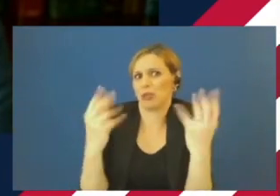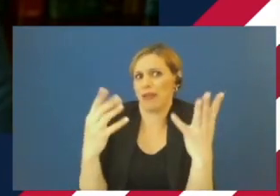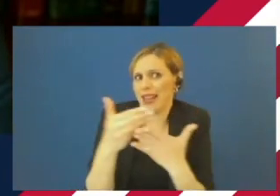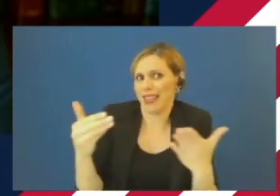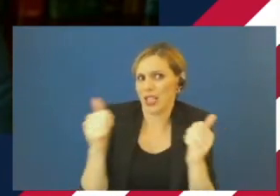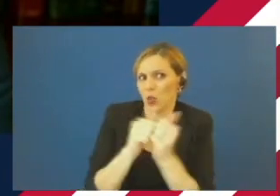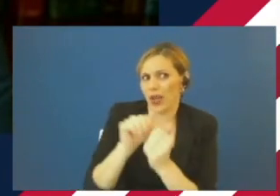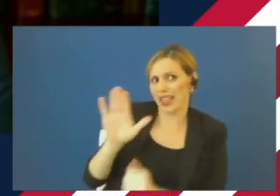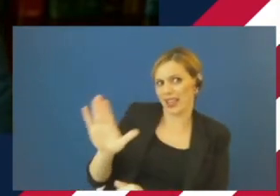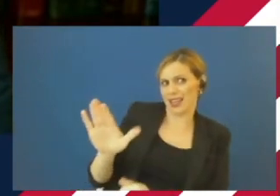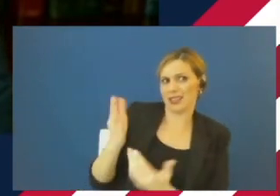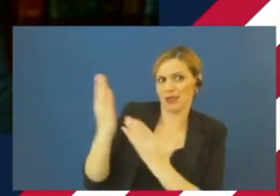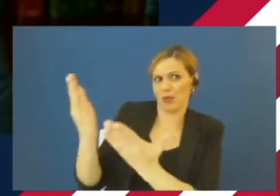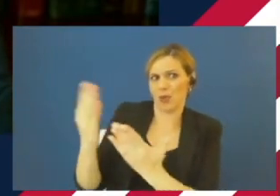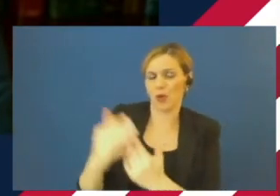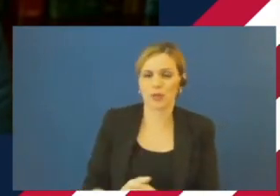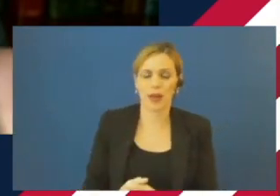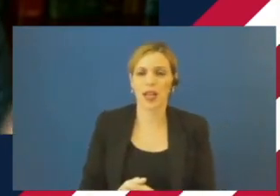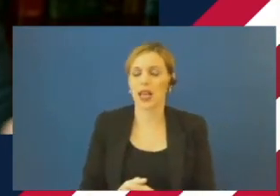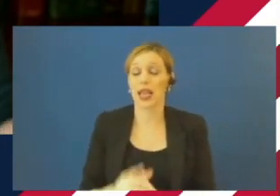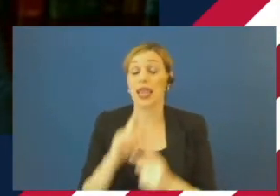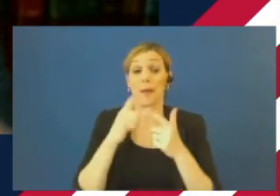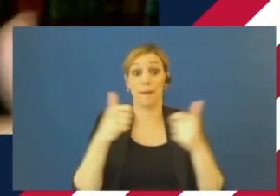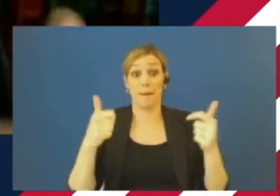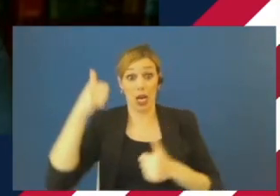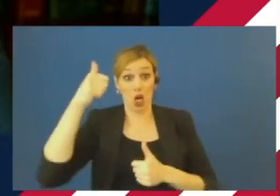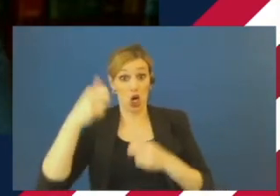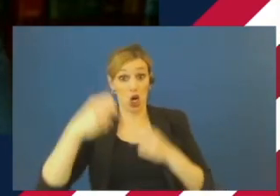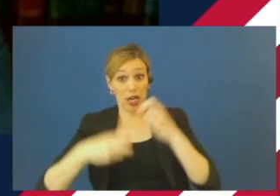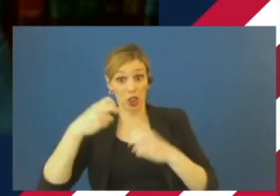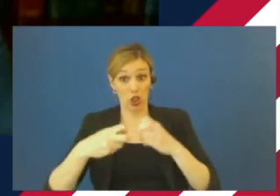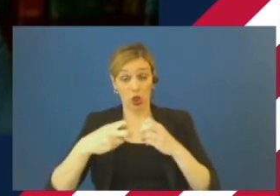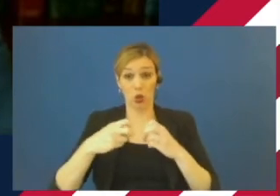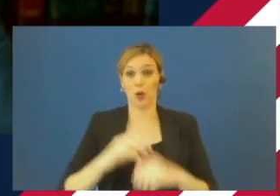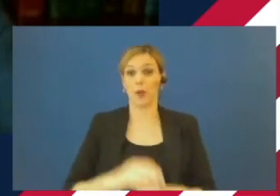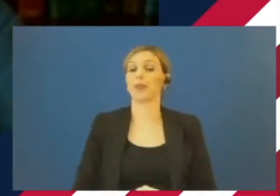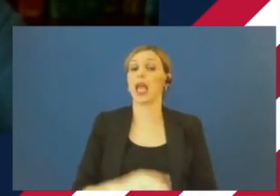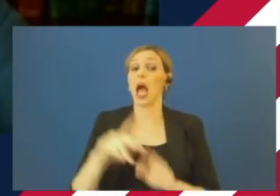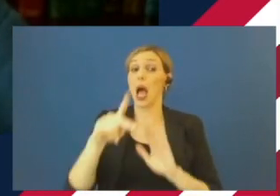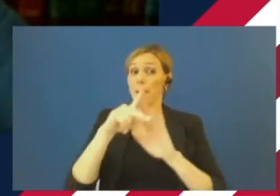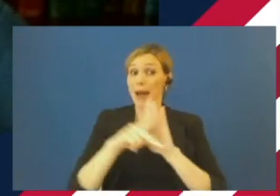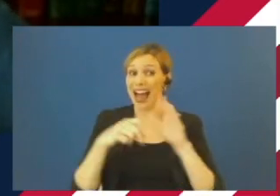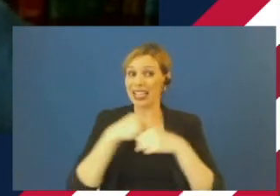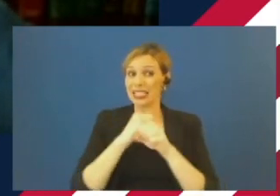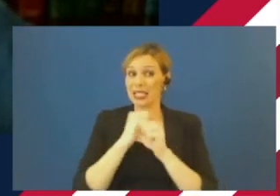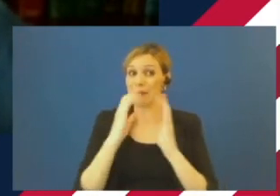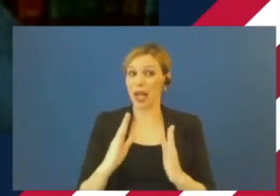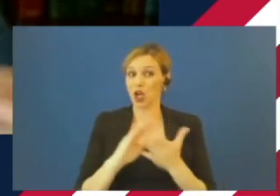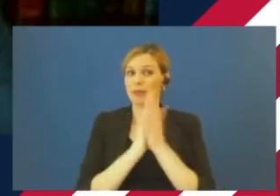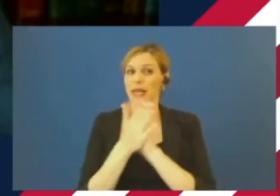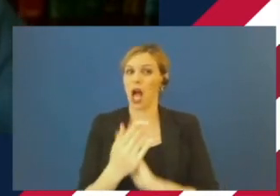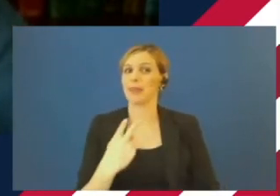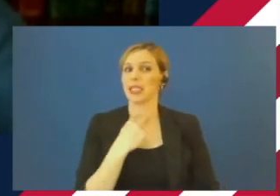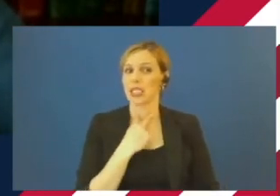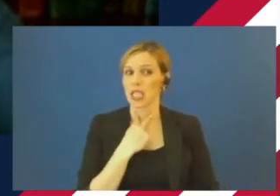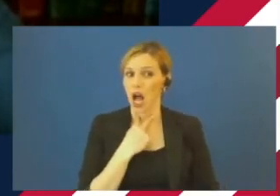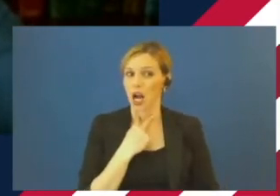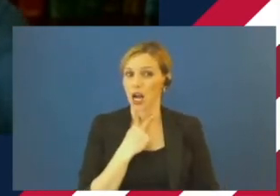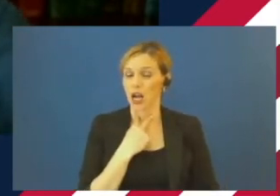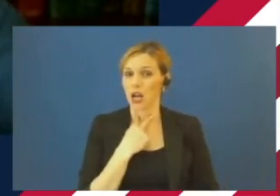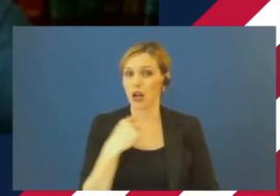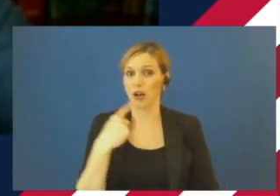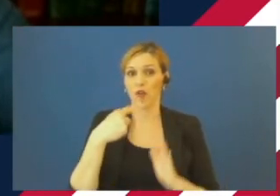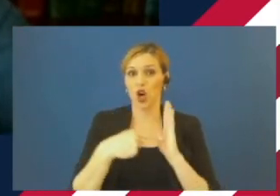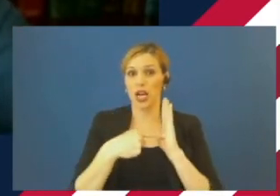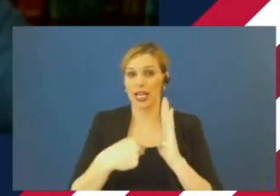bigger issue that I've seen is that when policymakers are stuck on the impact of climate,